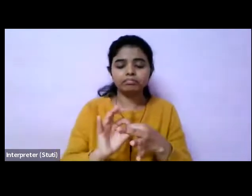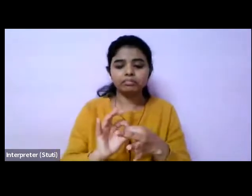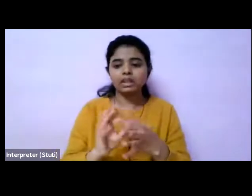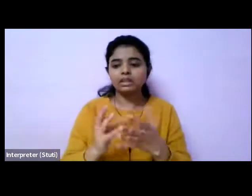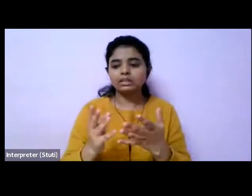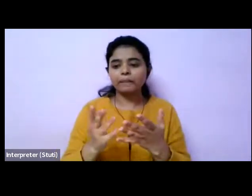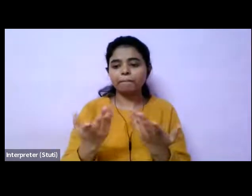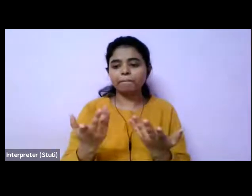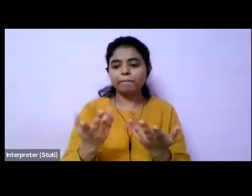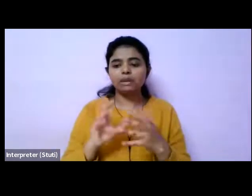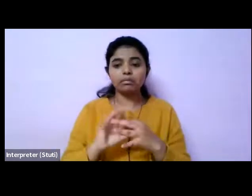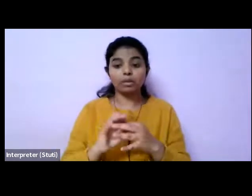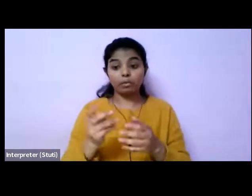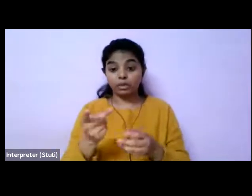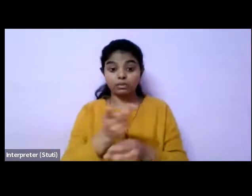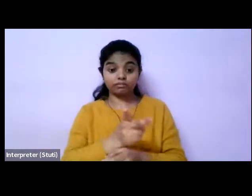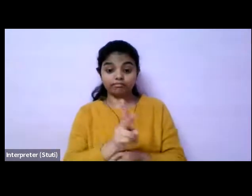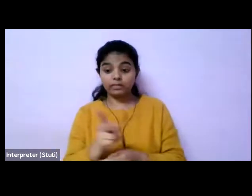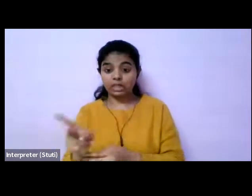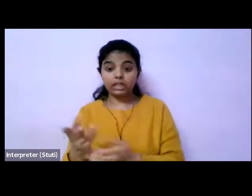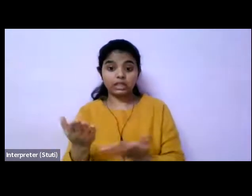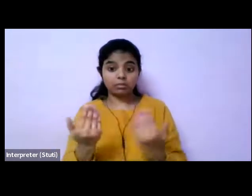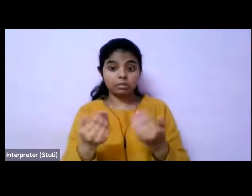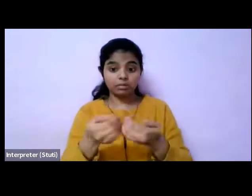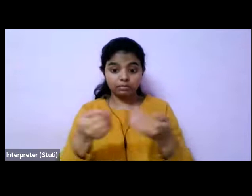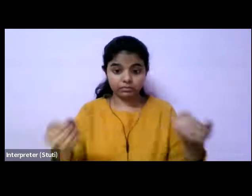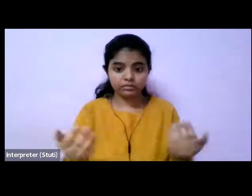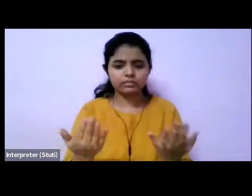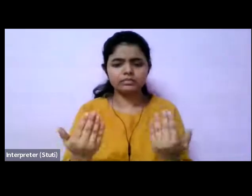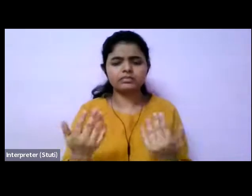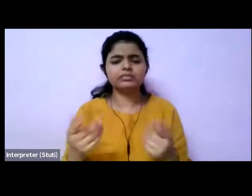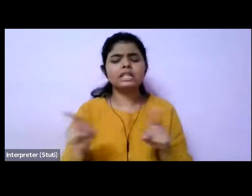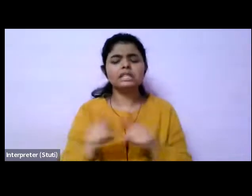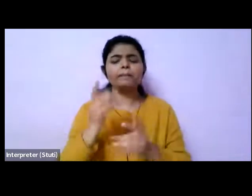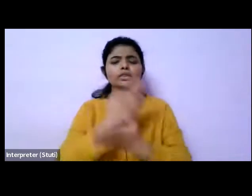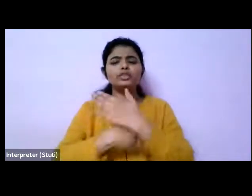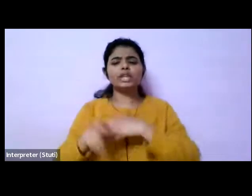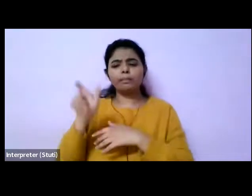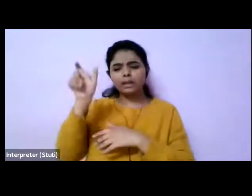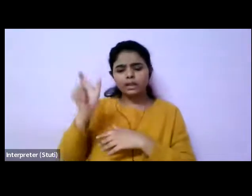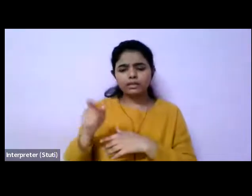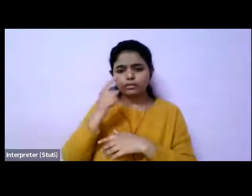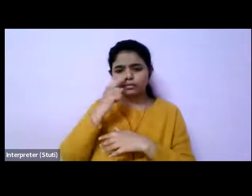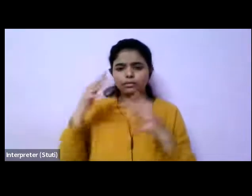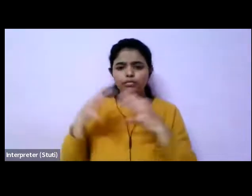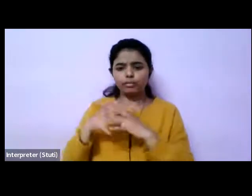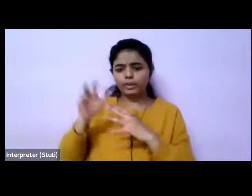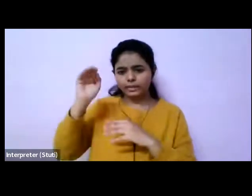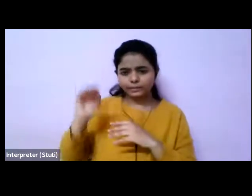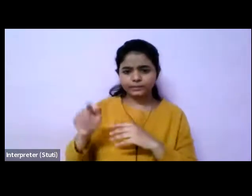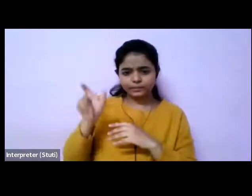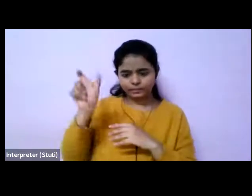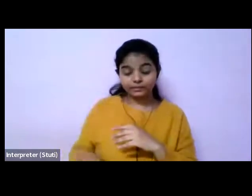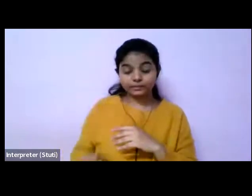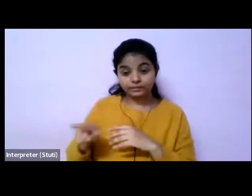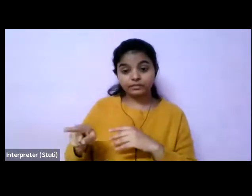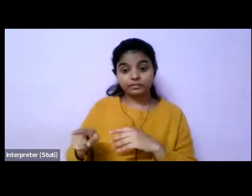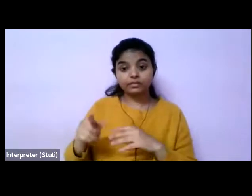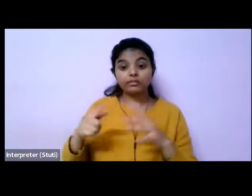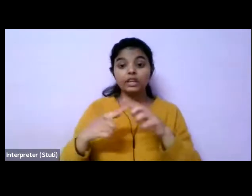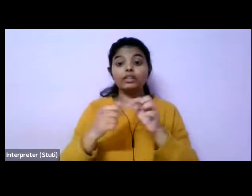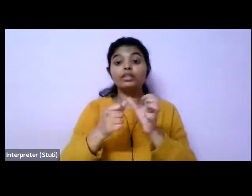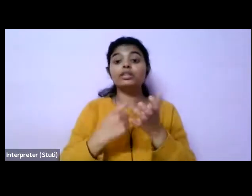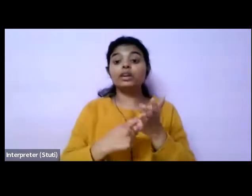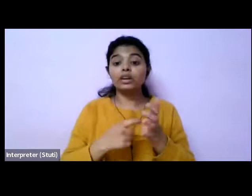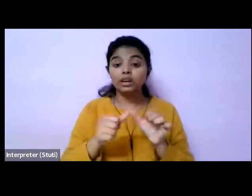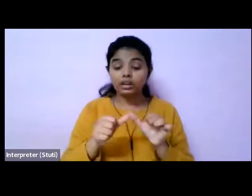them. So as a disabled woman under a patriarchal scanner, Tara suffers from